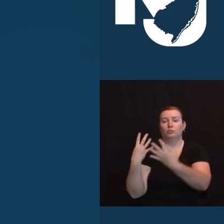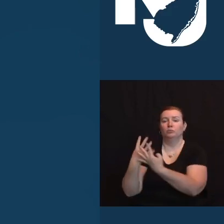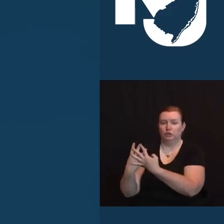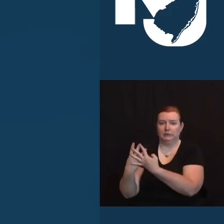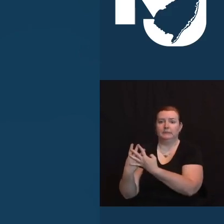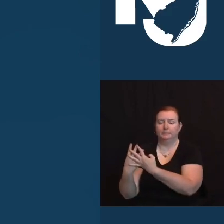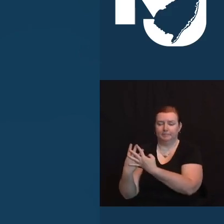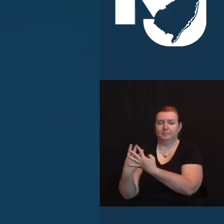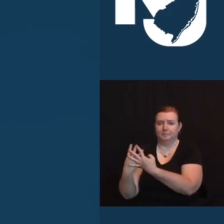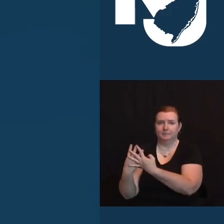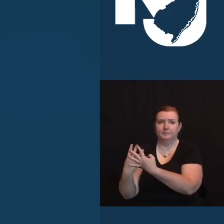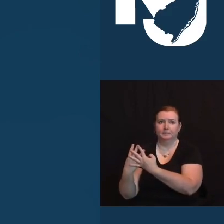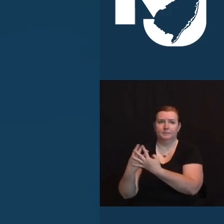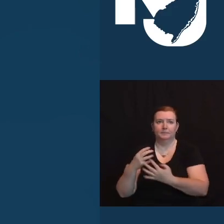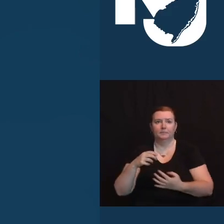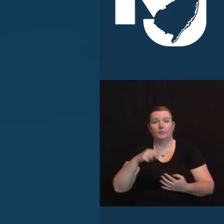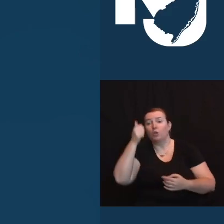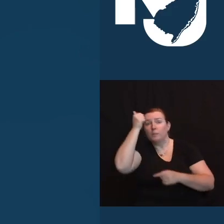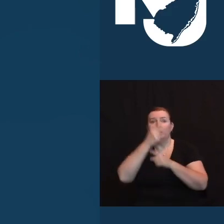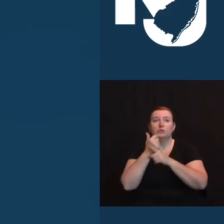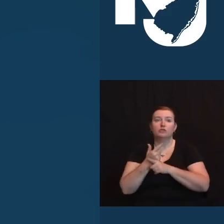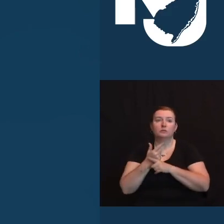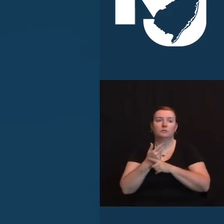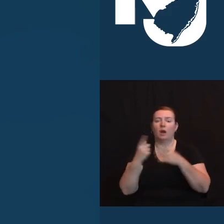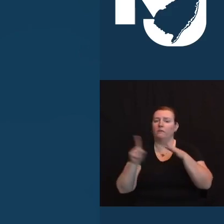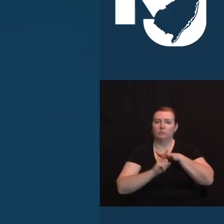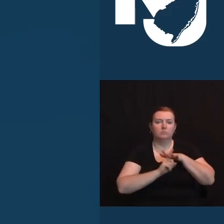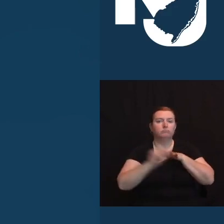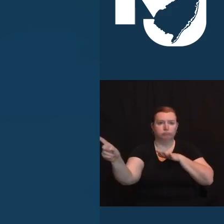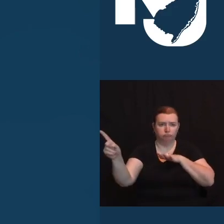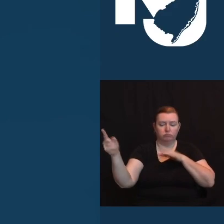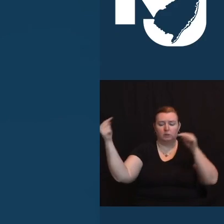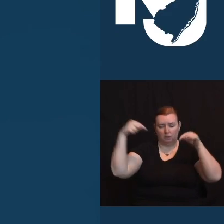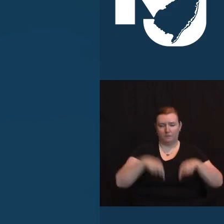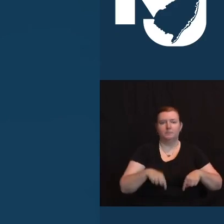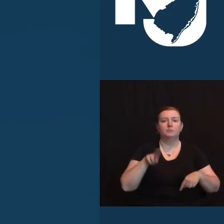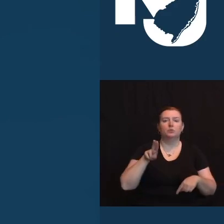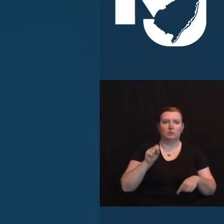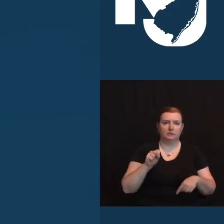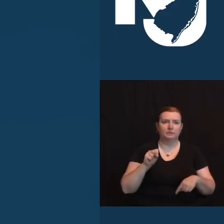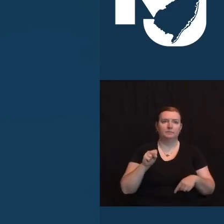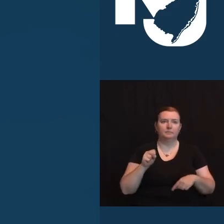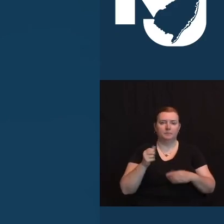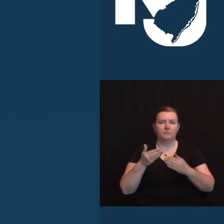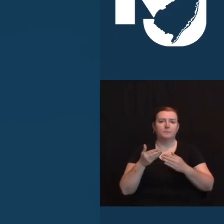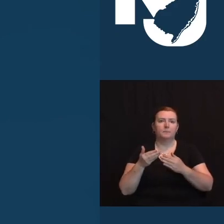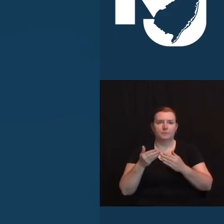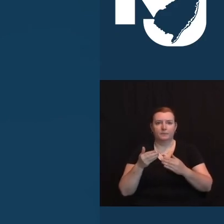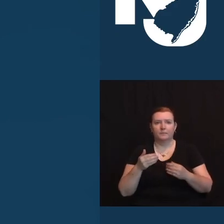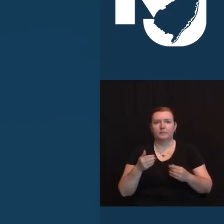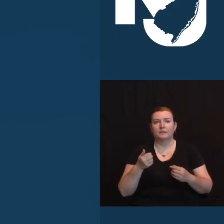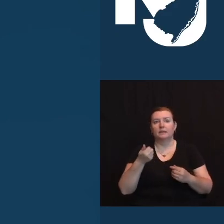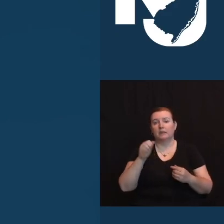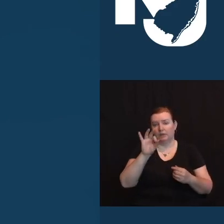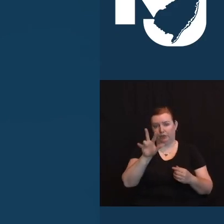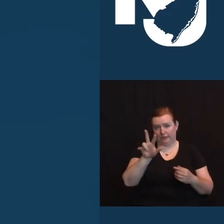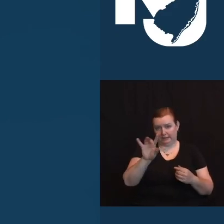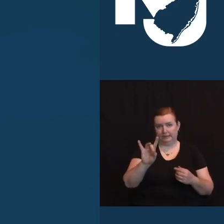Her other three siblings had already left Germany for the United States. And in December of 1938, after her